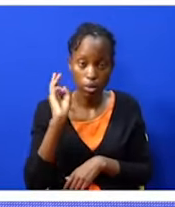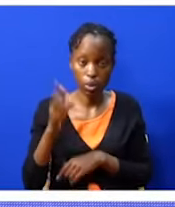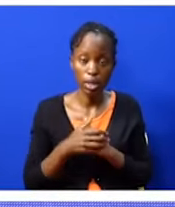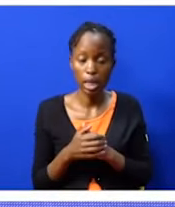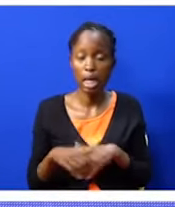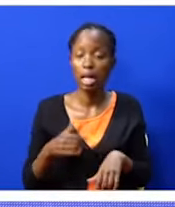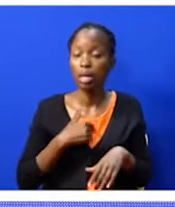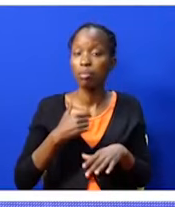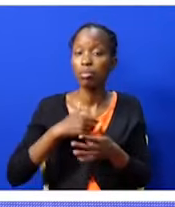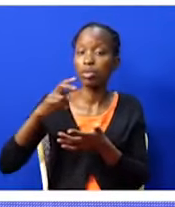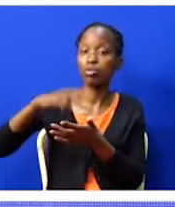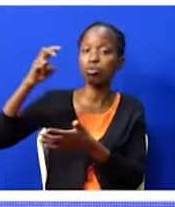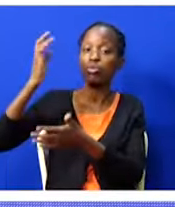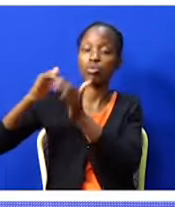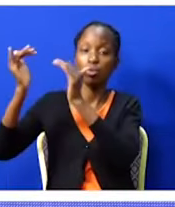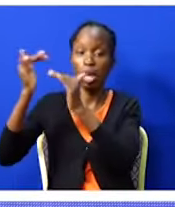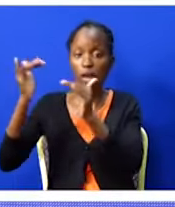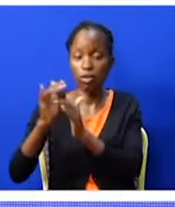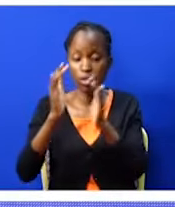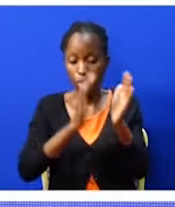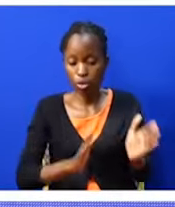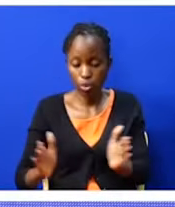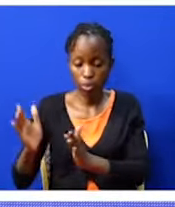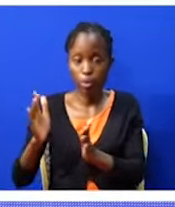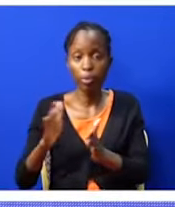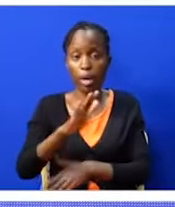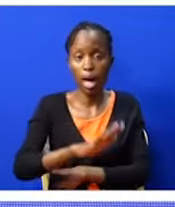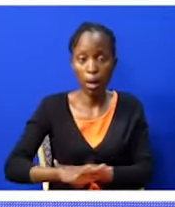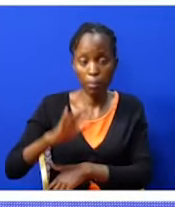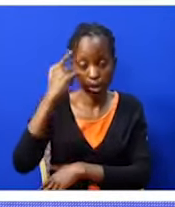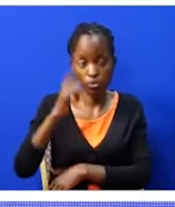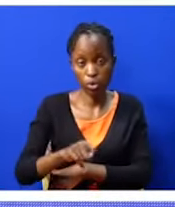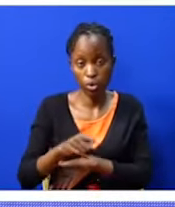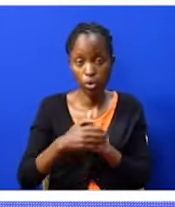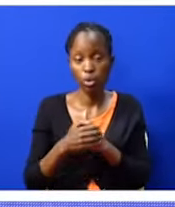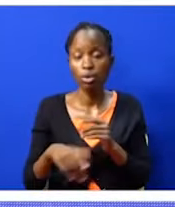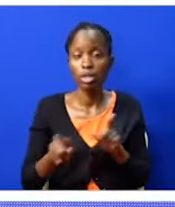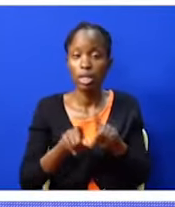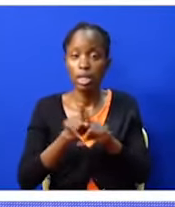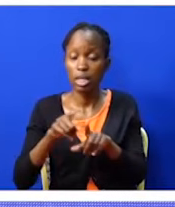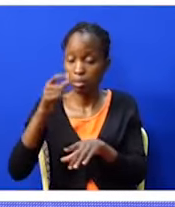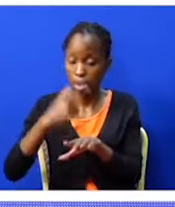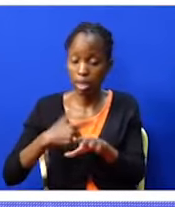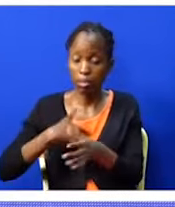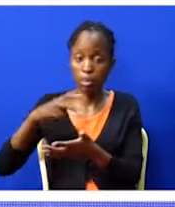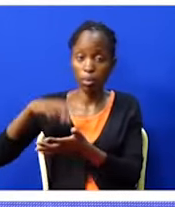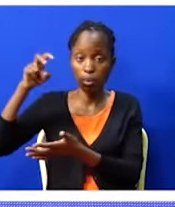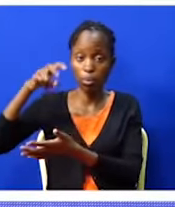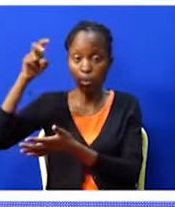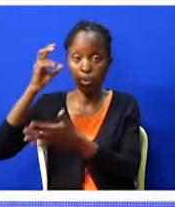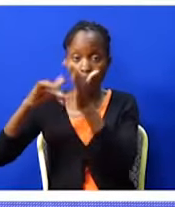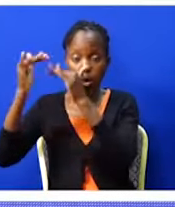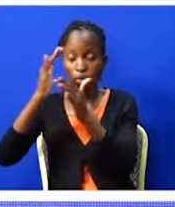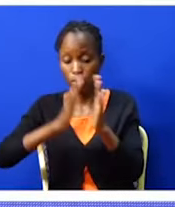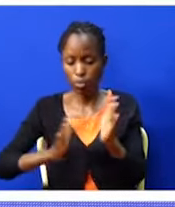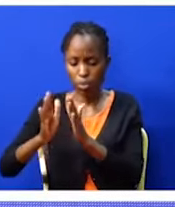I am going there to prepare a place for you. And if I go there to prepare a place